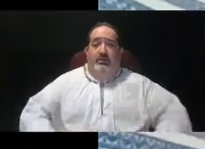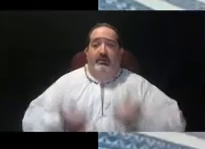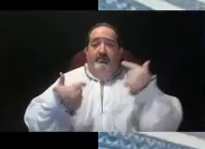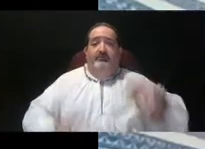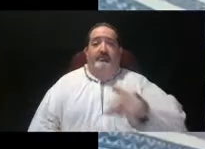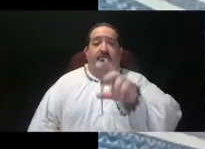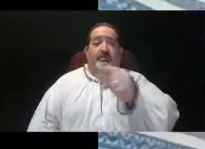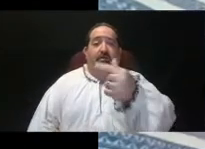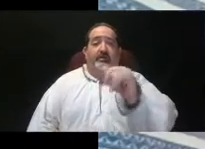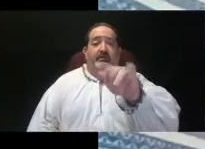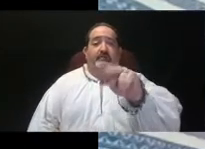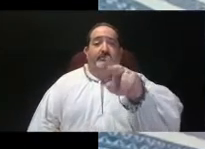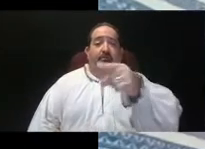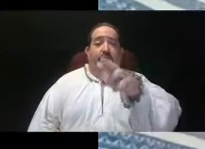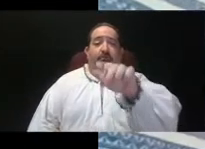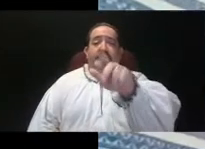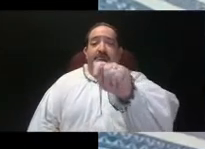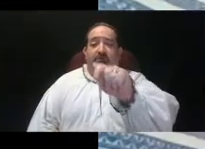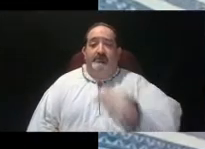Long live Gyldenholt.